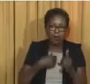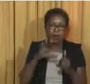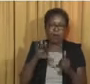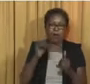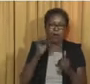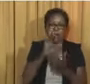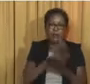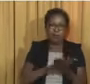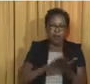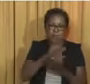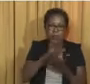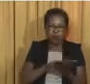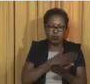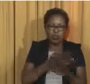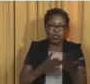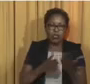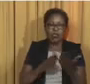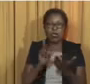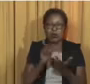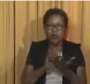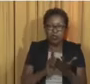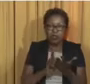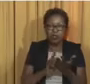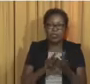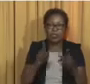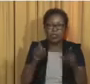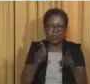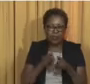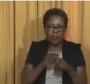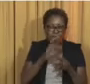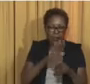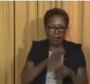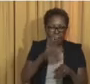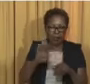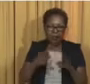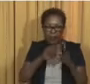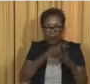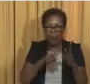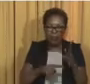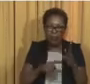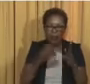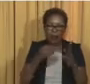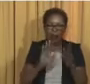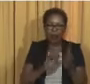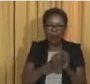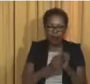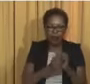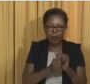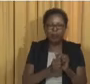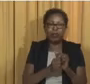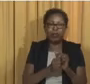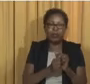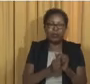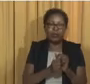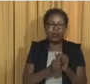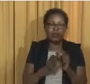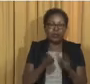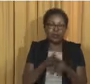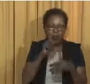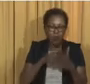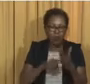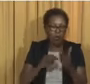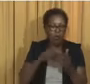structure doctrine and the 4 sequential steps for amendment as prescribed by the High Court and the majority of the